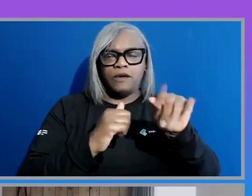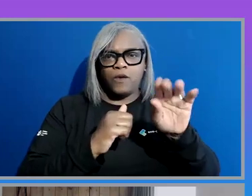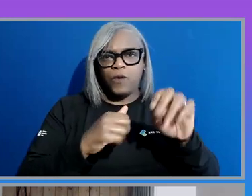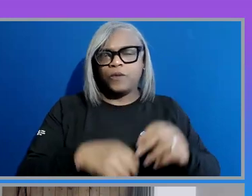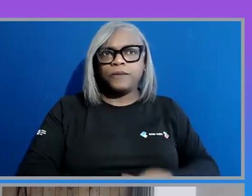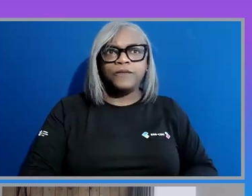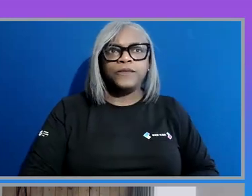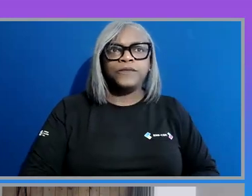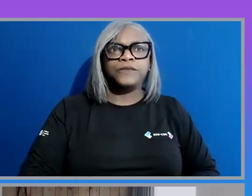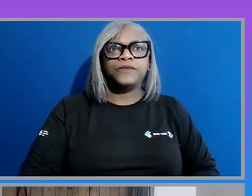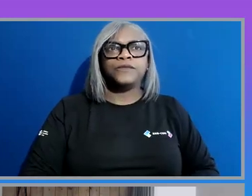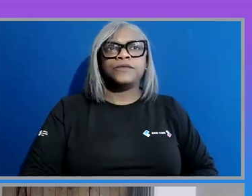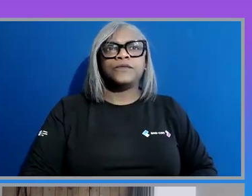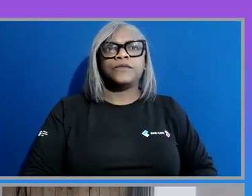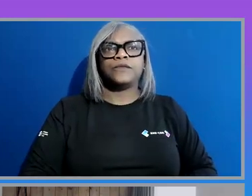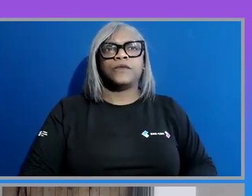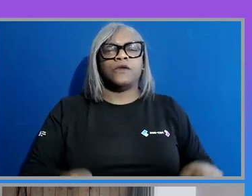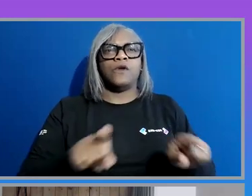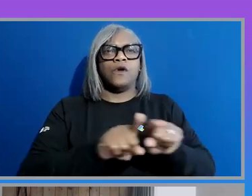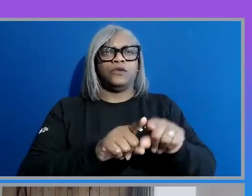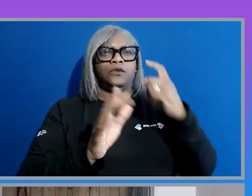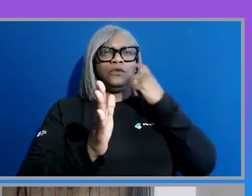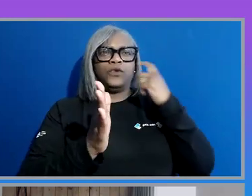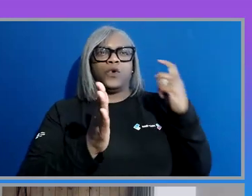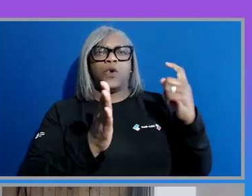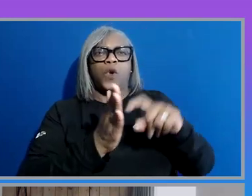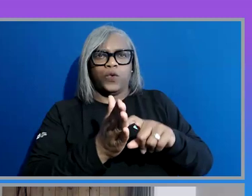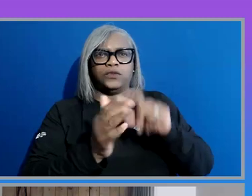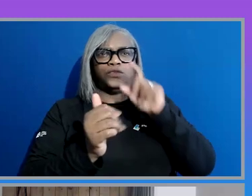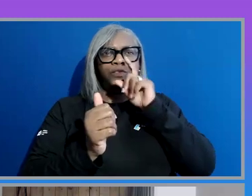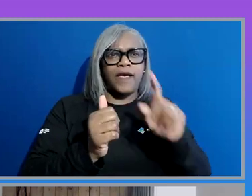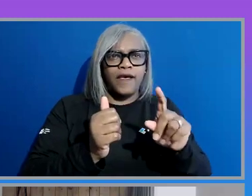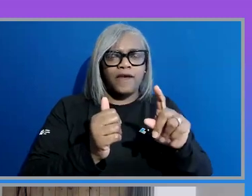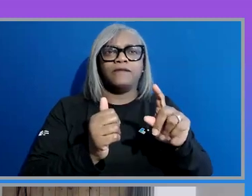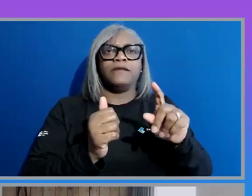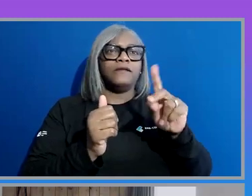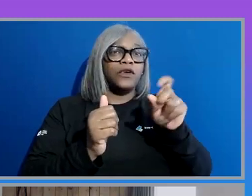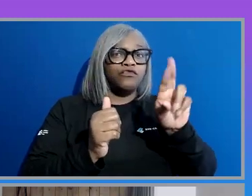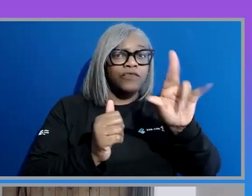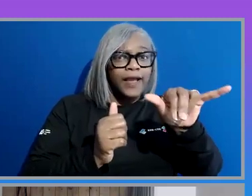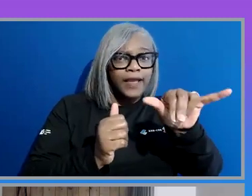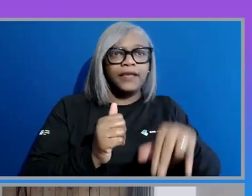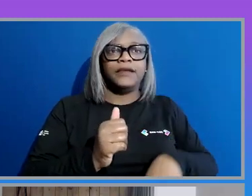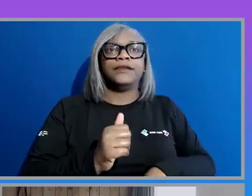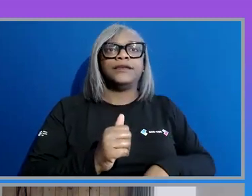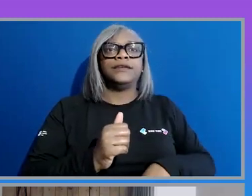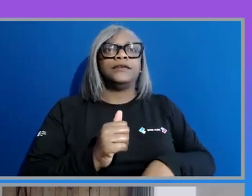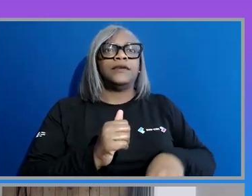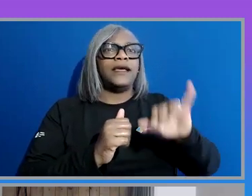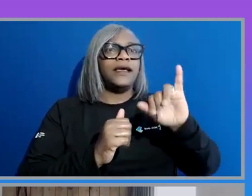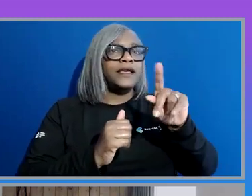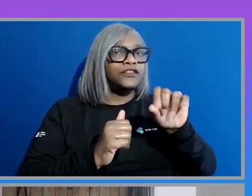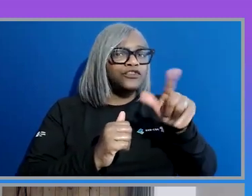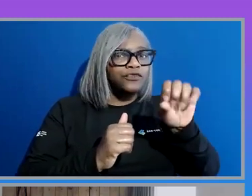Each is telling us that we're going to have an array of potential integrations and iterate over them to create each of